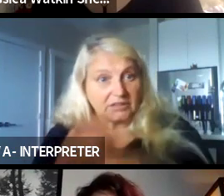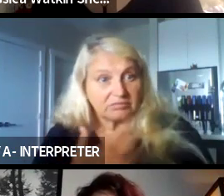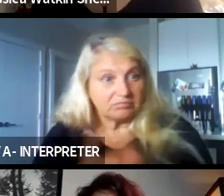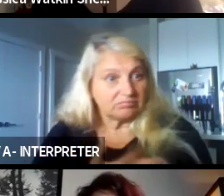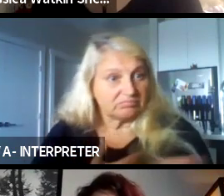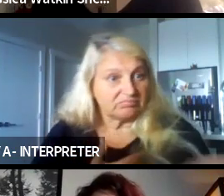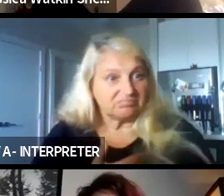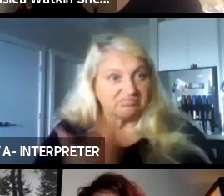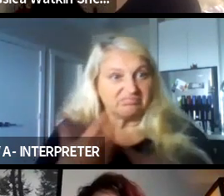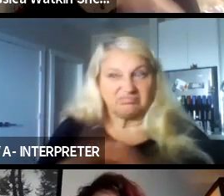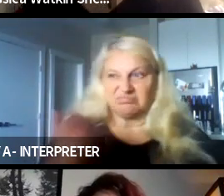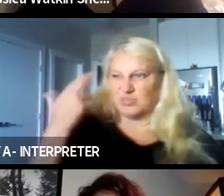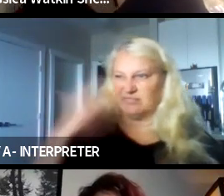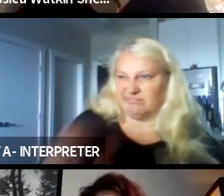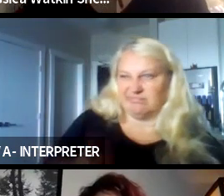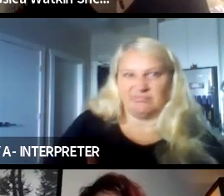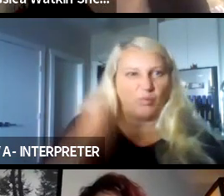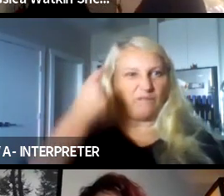created?